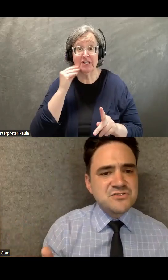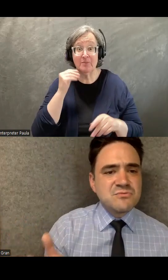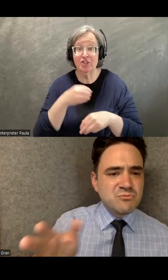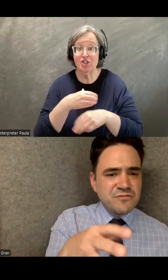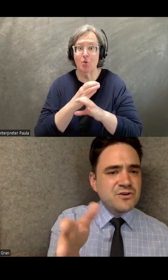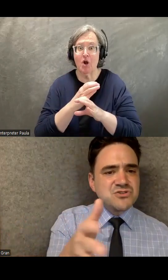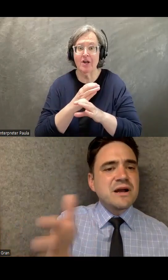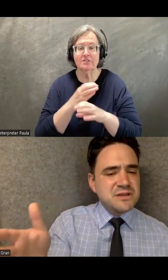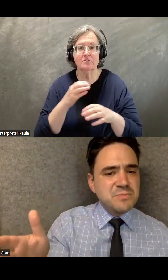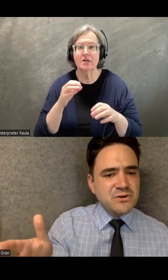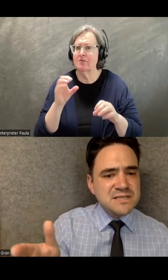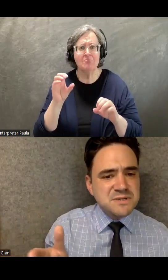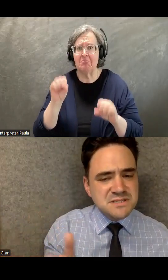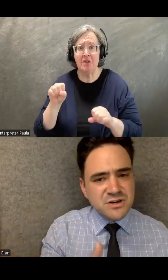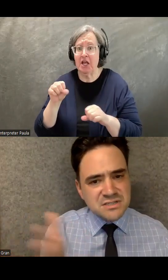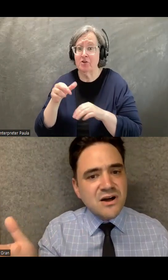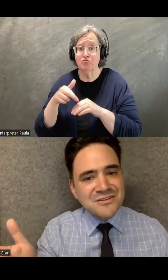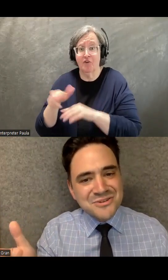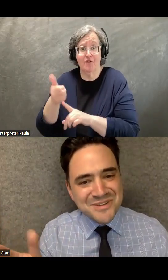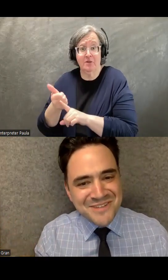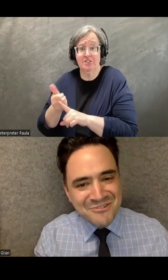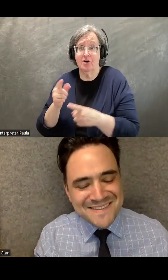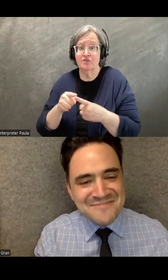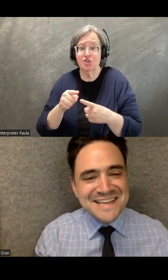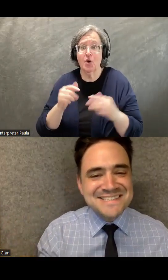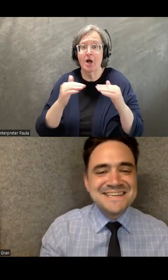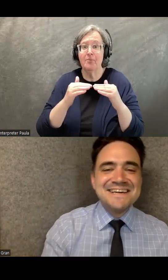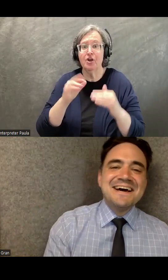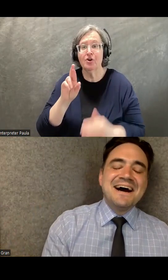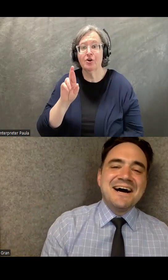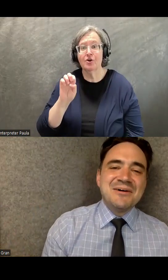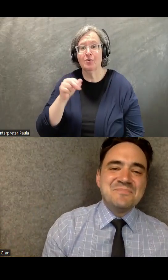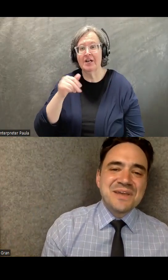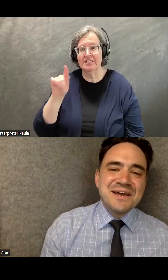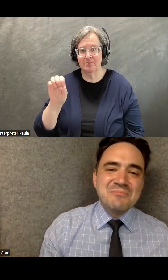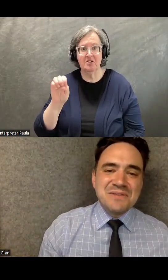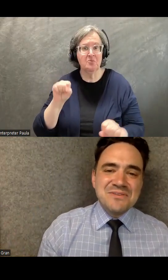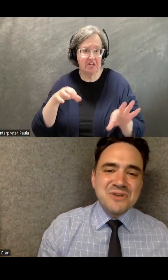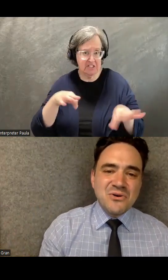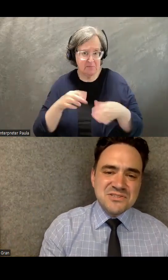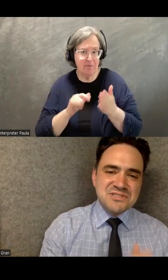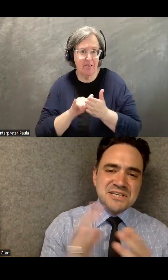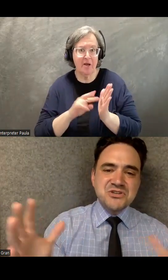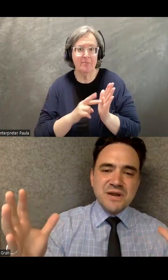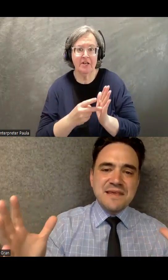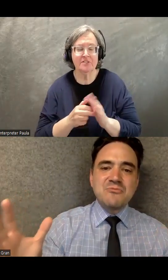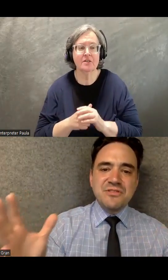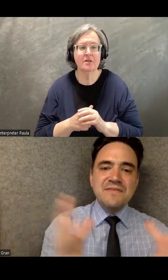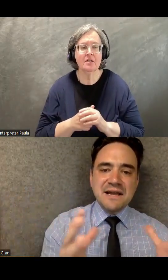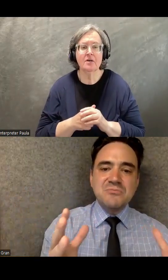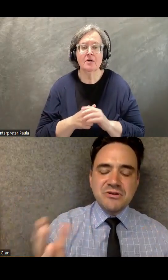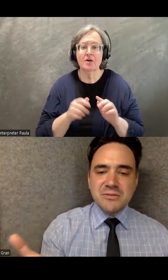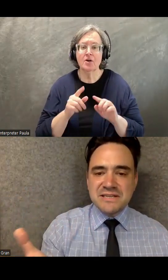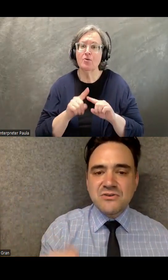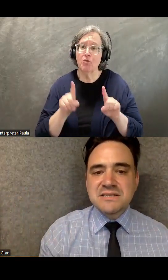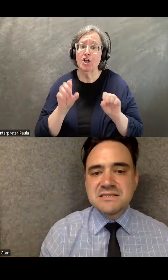they can self-refer directly to peer respites, and we're going to talk a little bit about what that means. But you can also situate them within